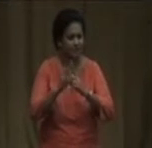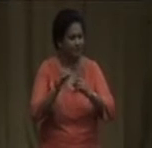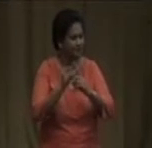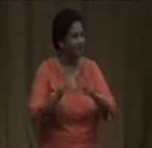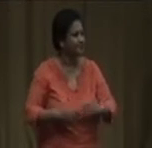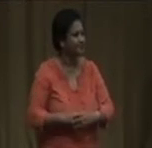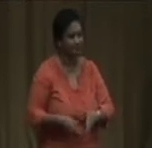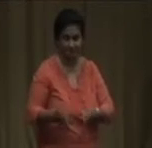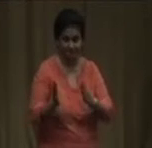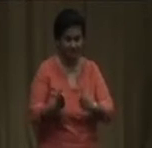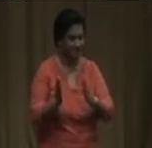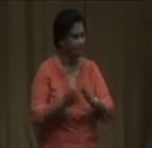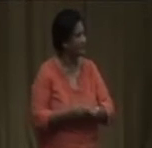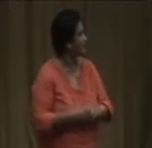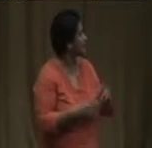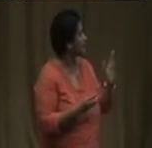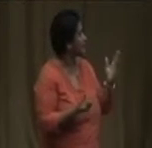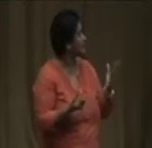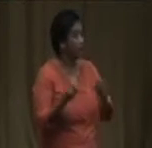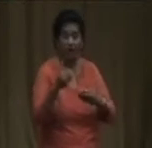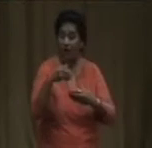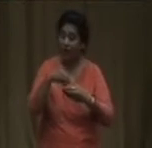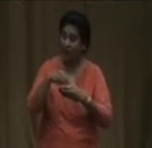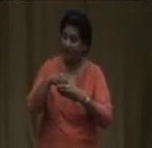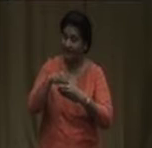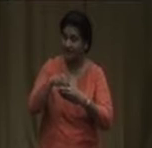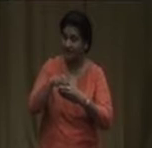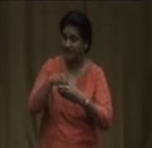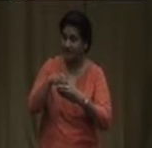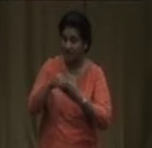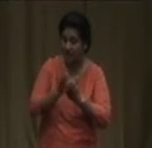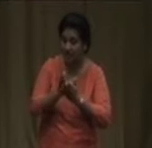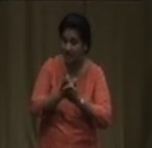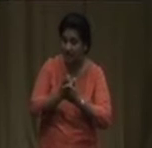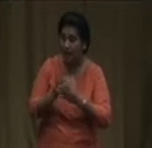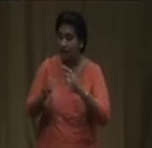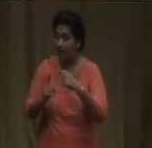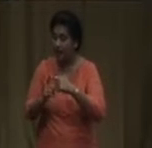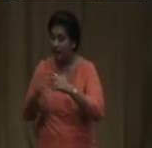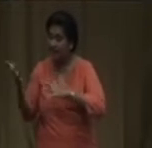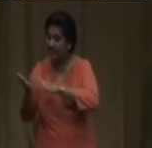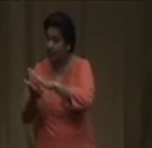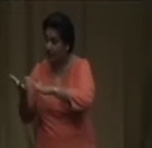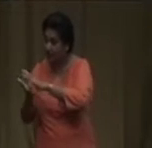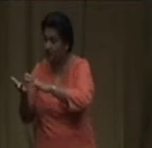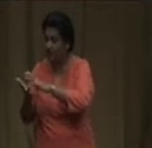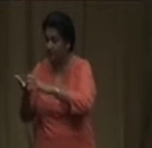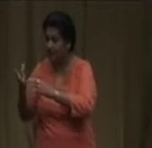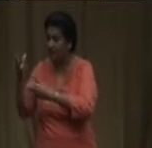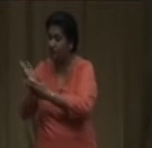So basically, the content services and the interaction services we provide our learners at no